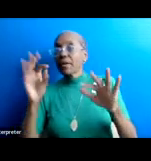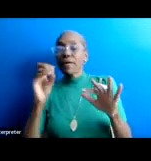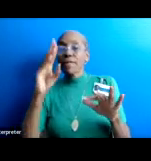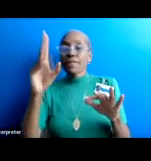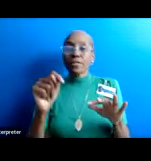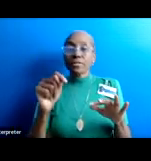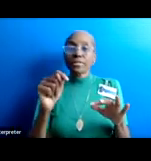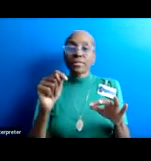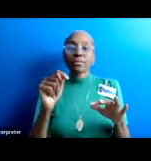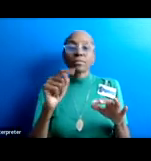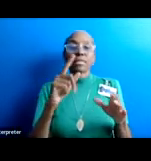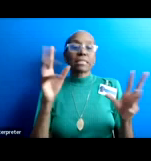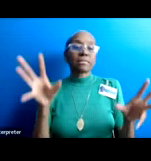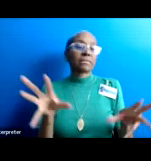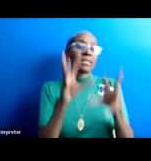very